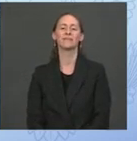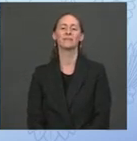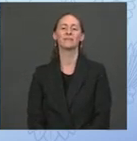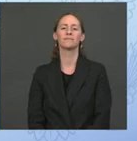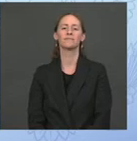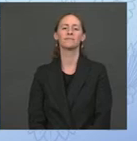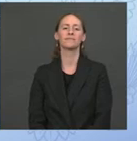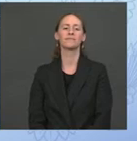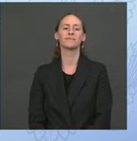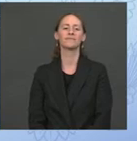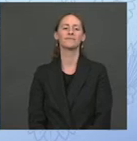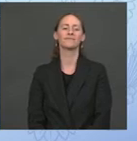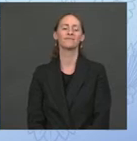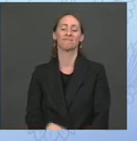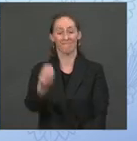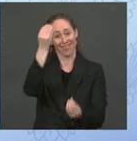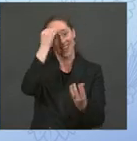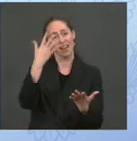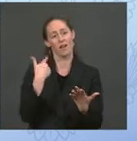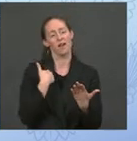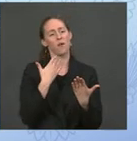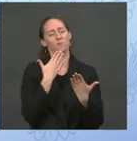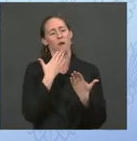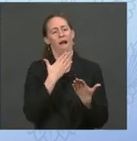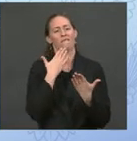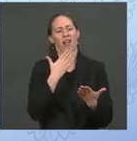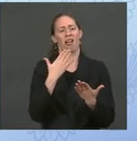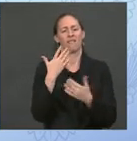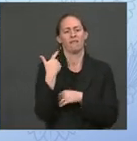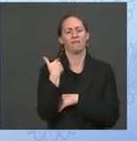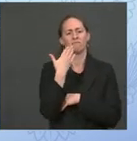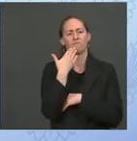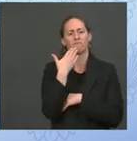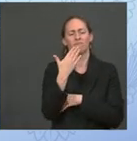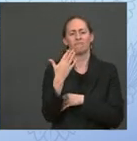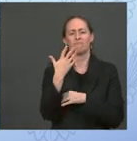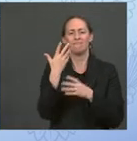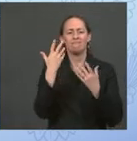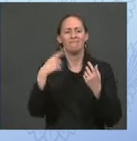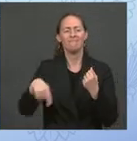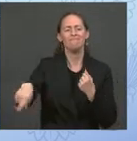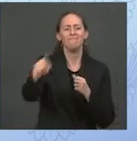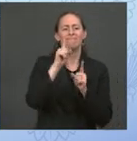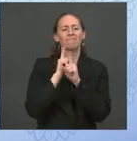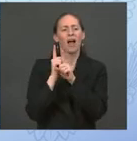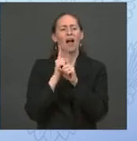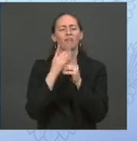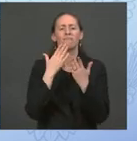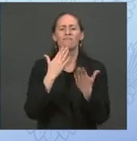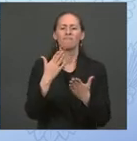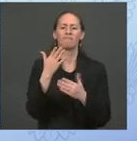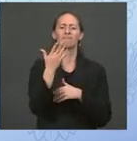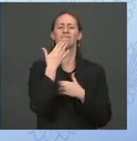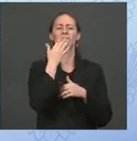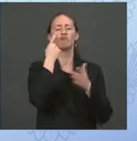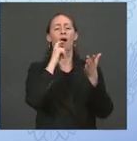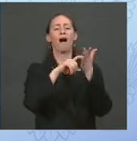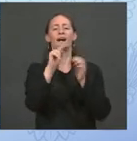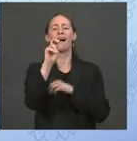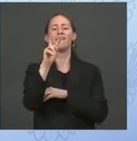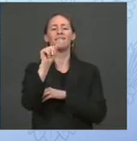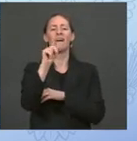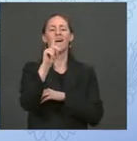I am so grateful to the strong leadership and mentorship of so many. Thank you to the Nevada delegation, Superintendent Ebert. Thank you